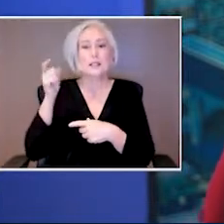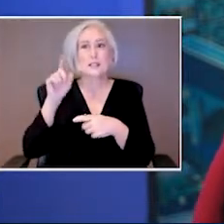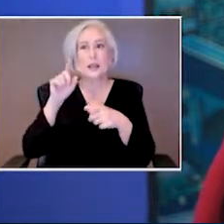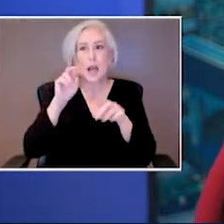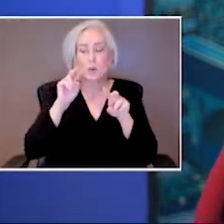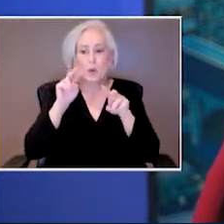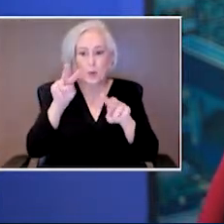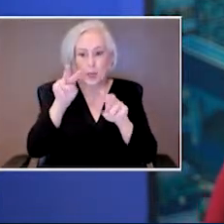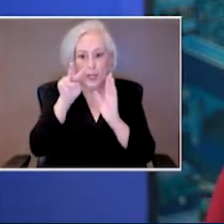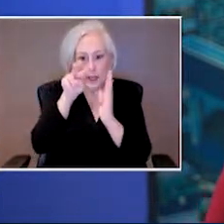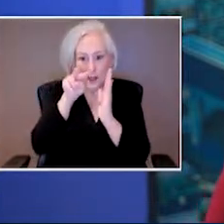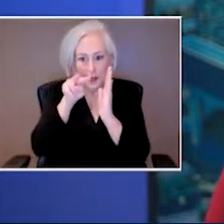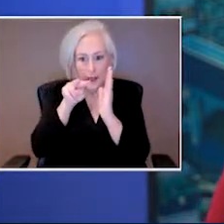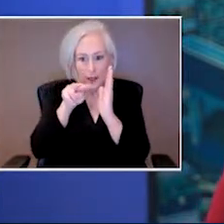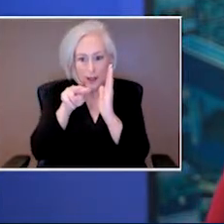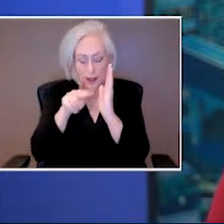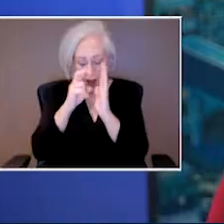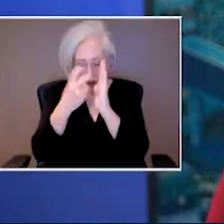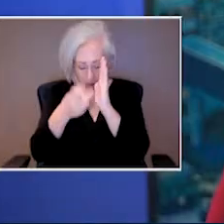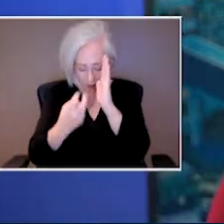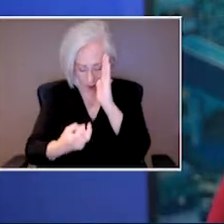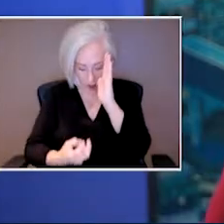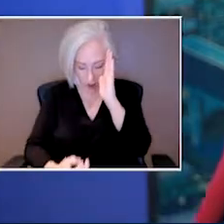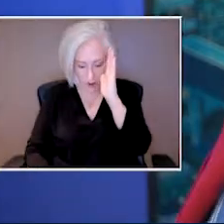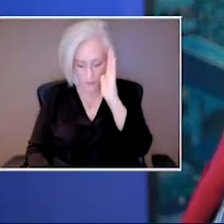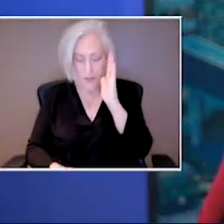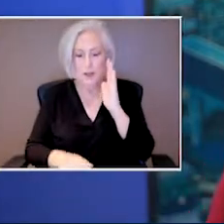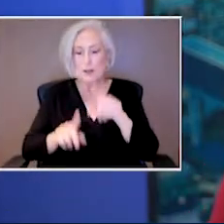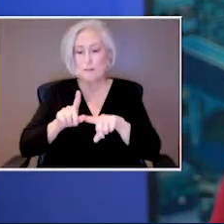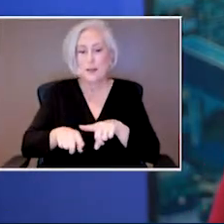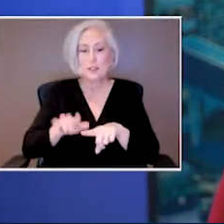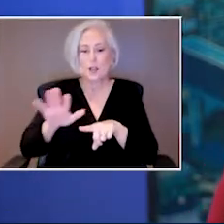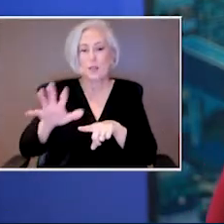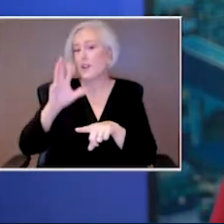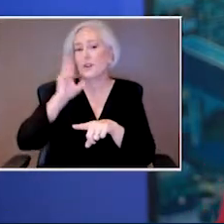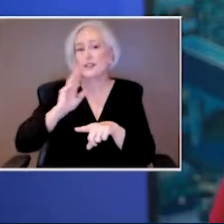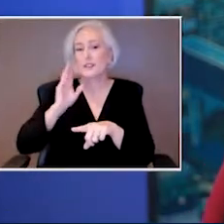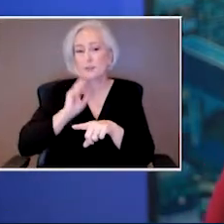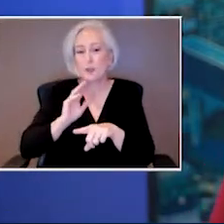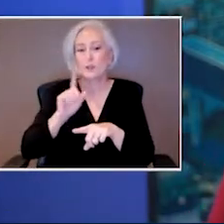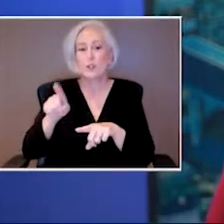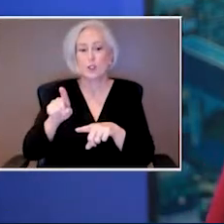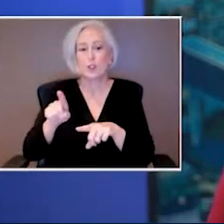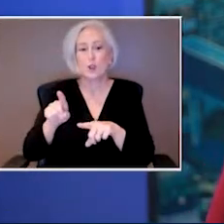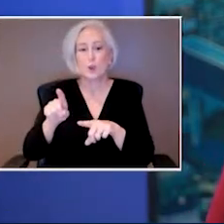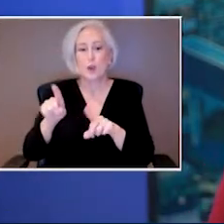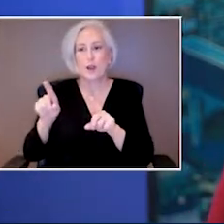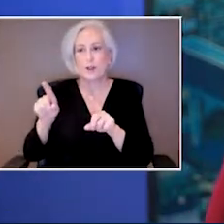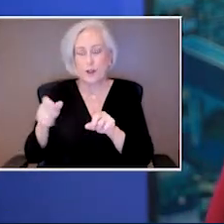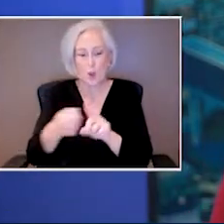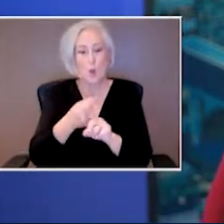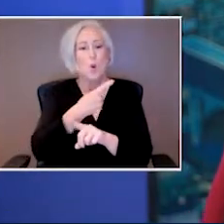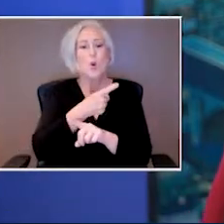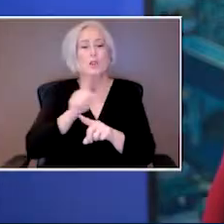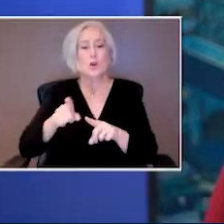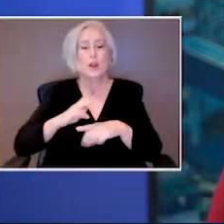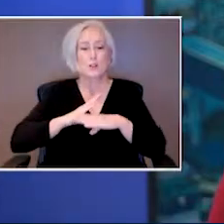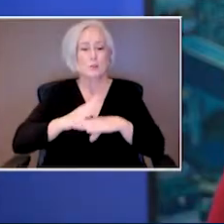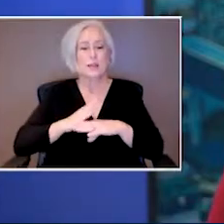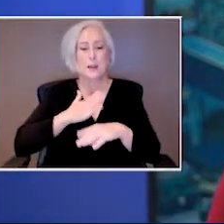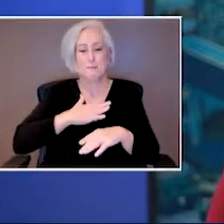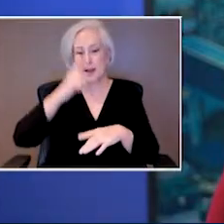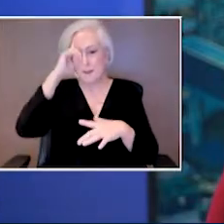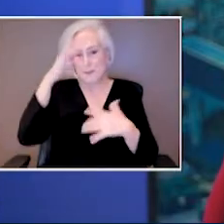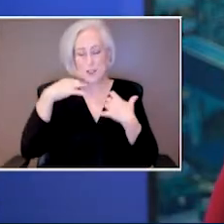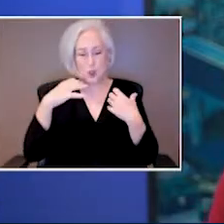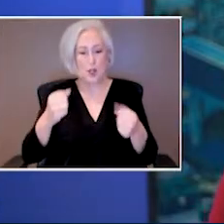reading what somebody's experience was, you start to go down a bit of a rabbit hole. So I had to protect my mental health a little